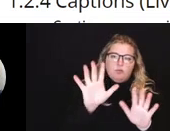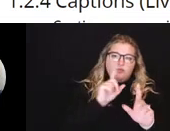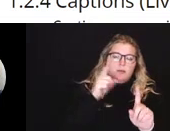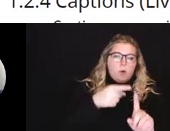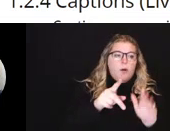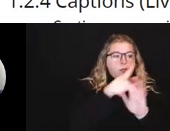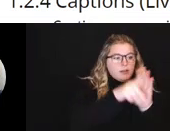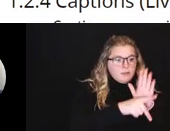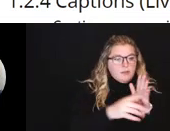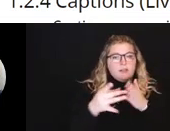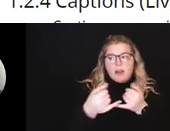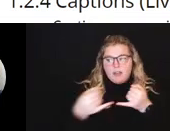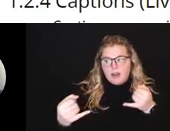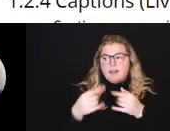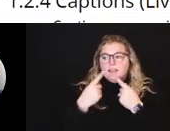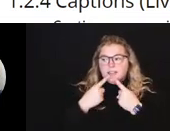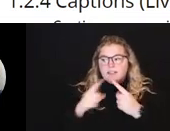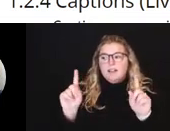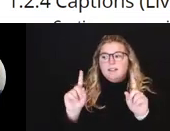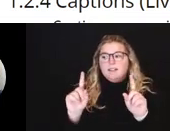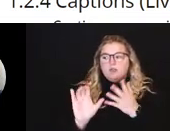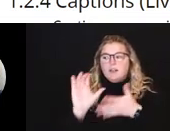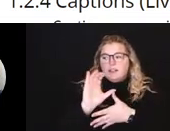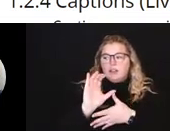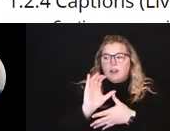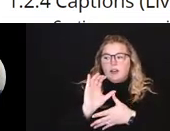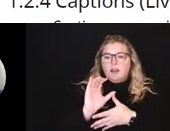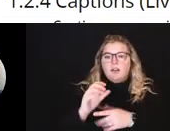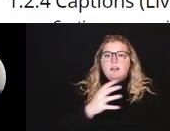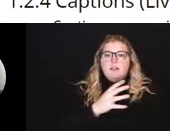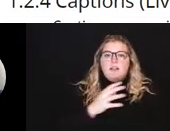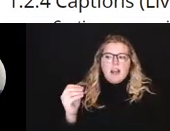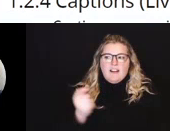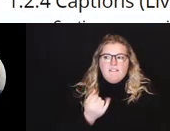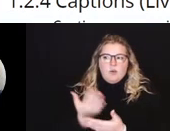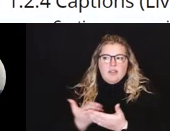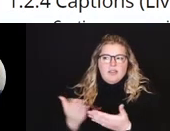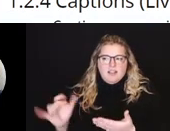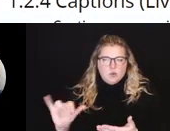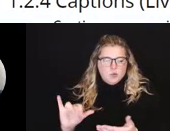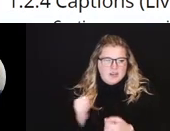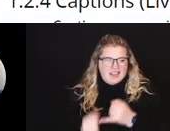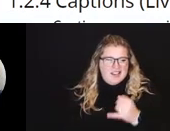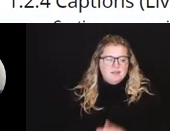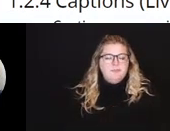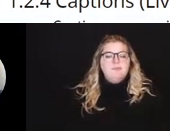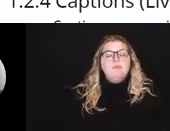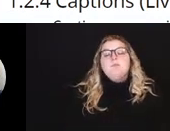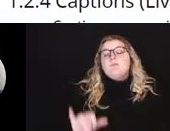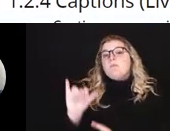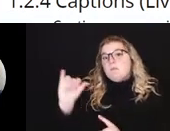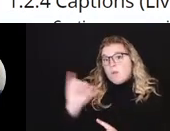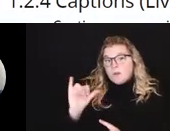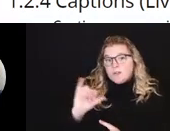success criteria, and some definitions and a few things like that at the end. In addition to that, there